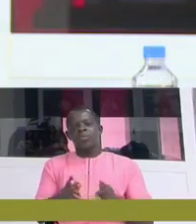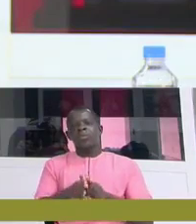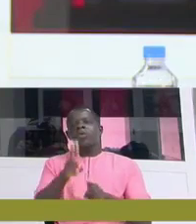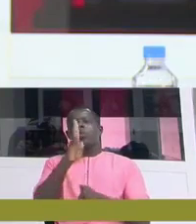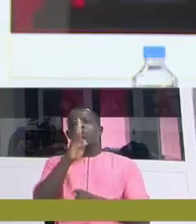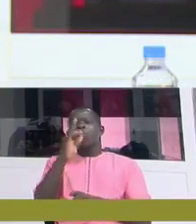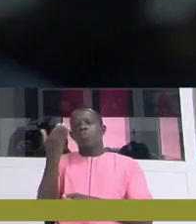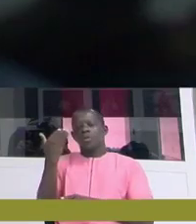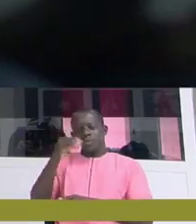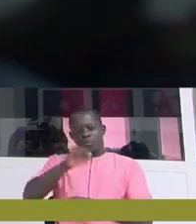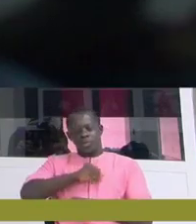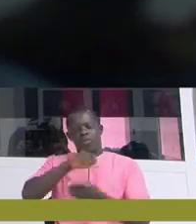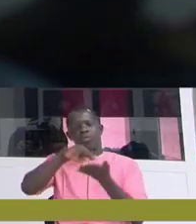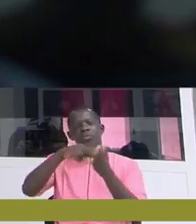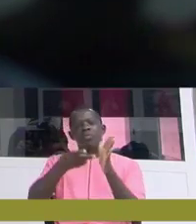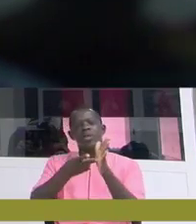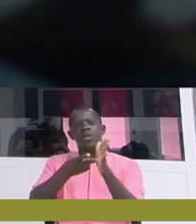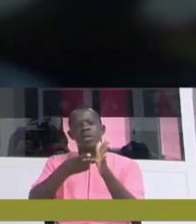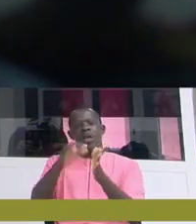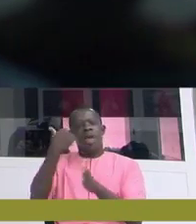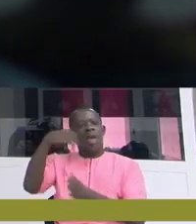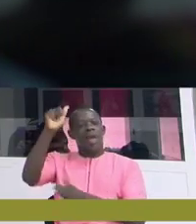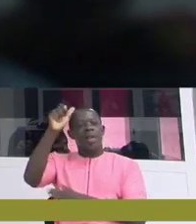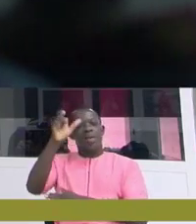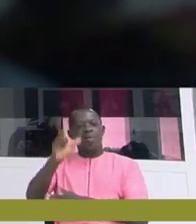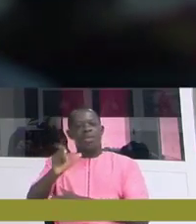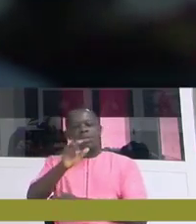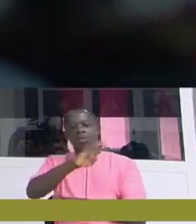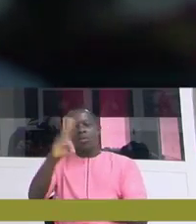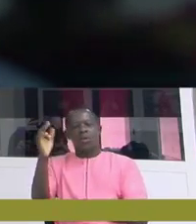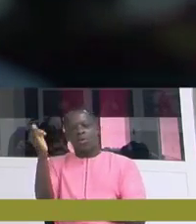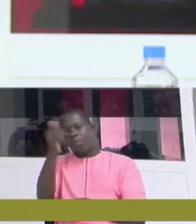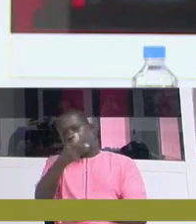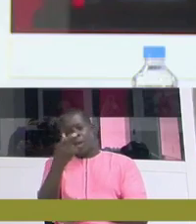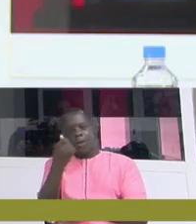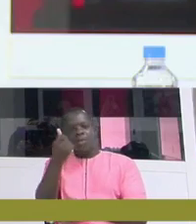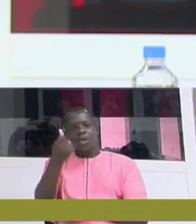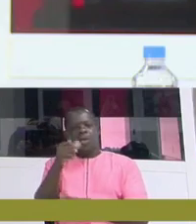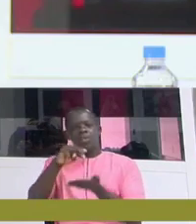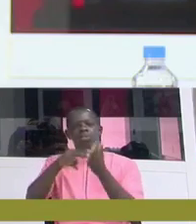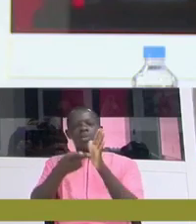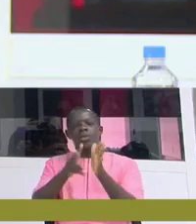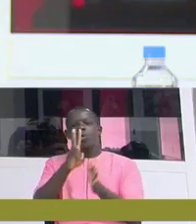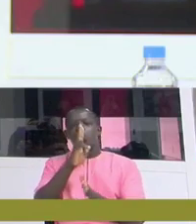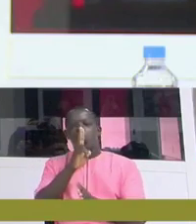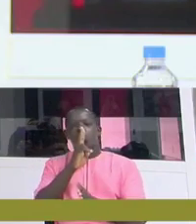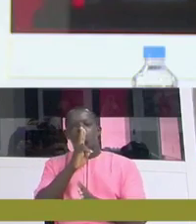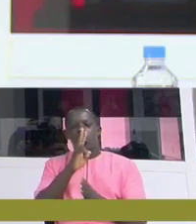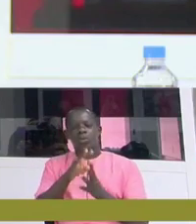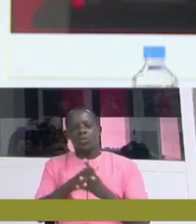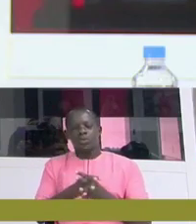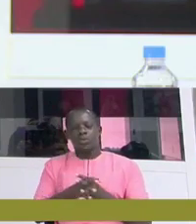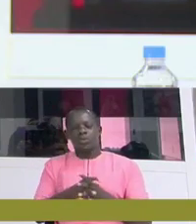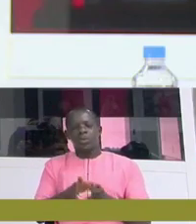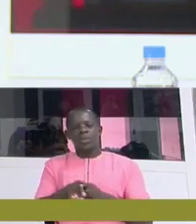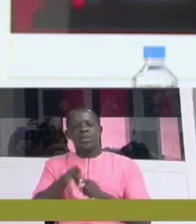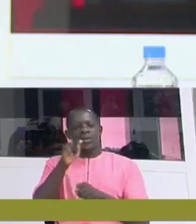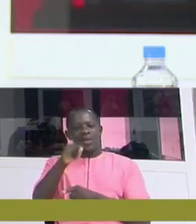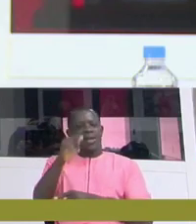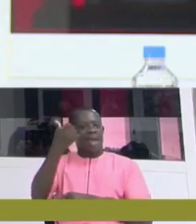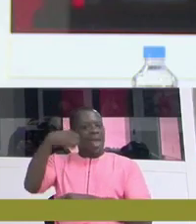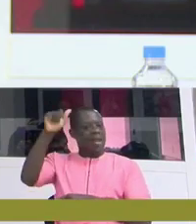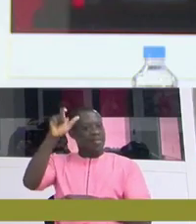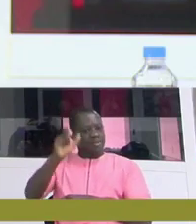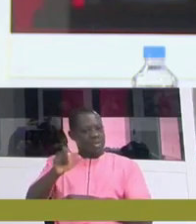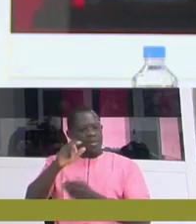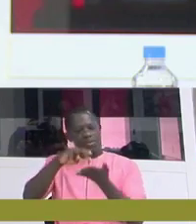to when he said Keba Mankodo Jofolo? Akwabe Juma Lema Nako Keba Mankodo Jofolo. Keba Nyuwalamu Yaya Jameti. The elder